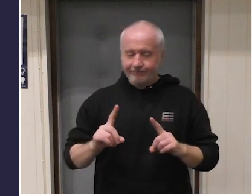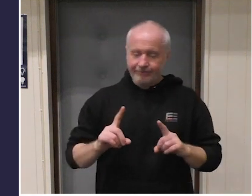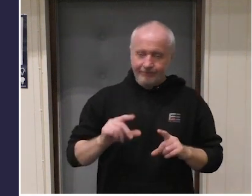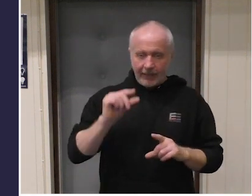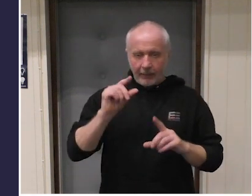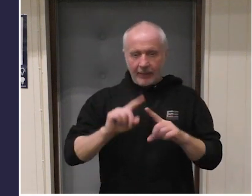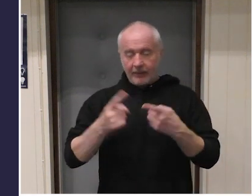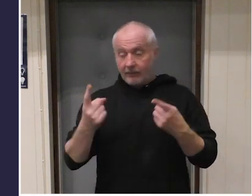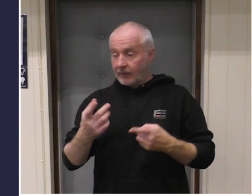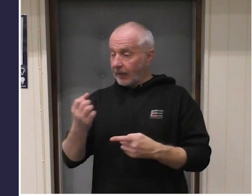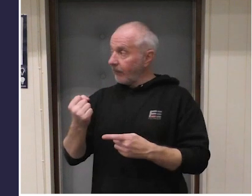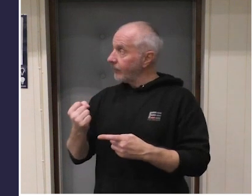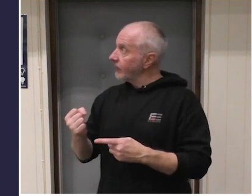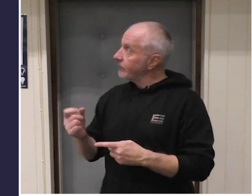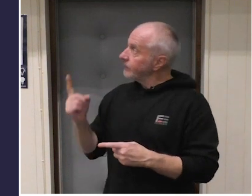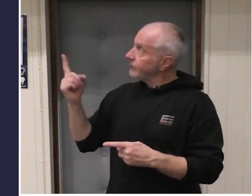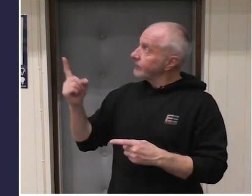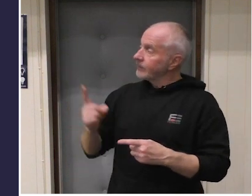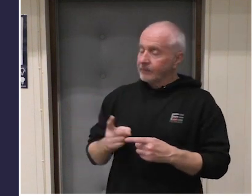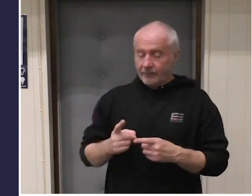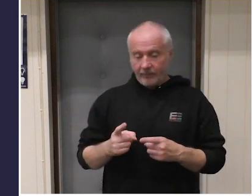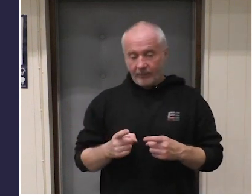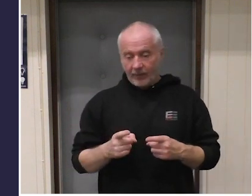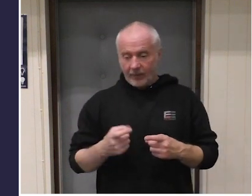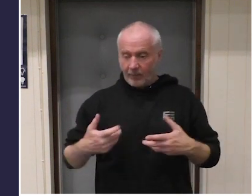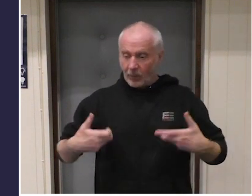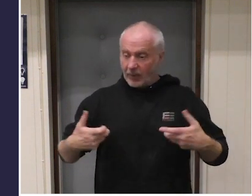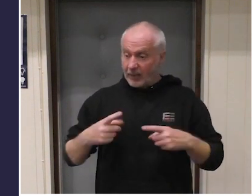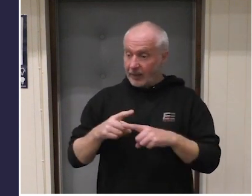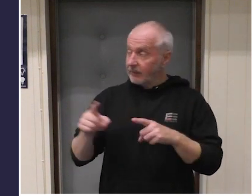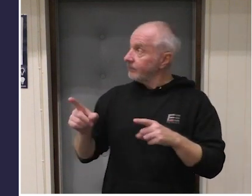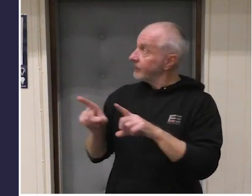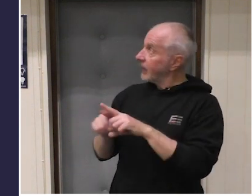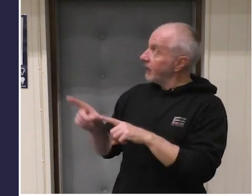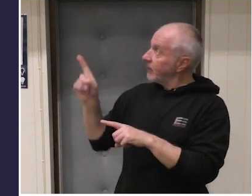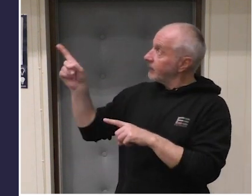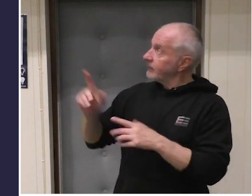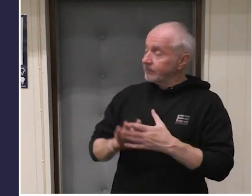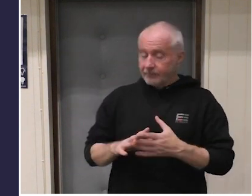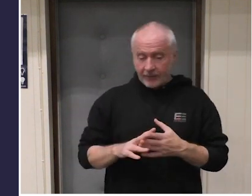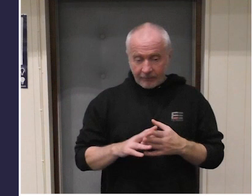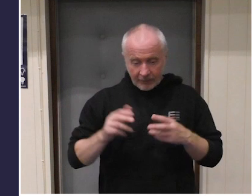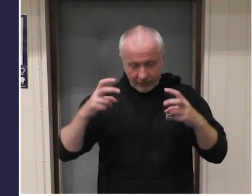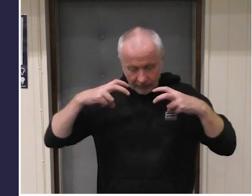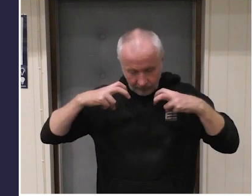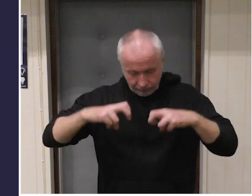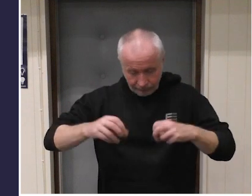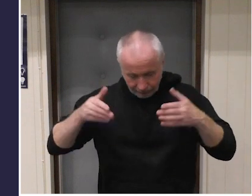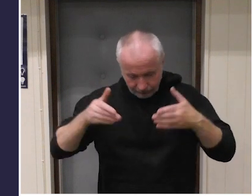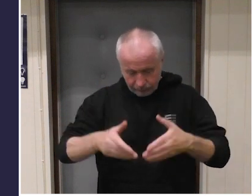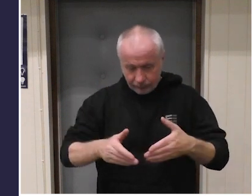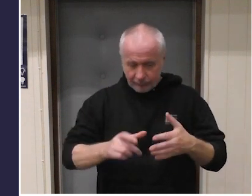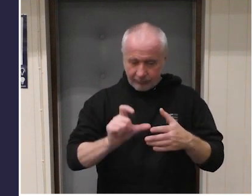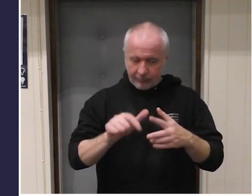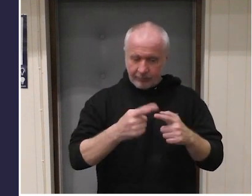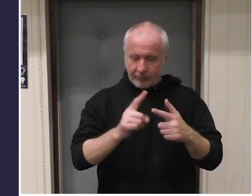an organism like this orangutan, and we imagine looking at one of the cells in its skin, for example.